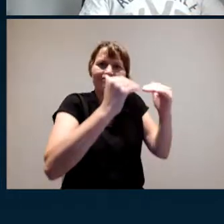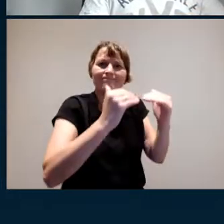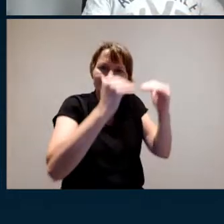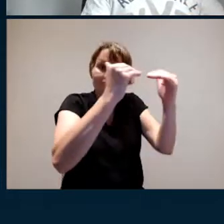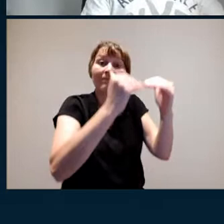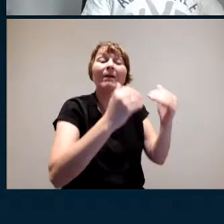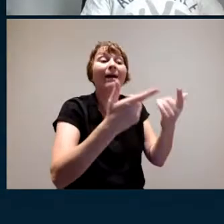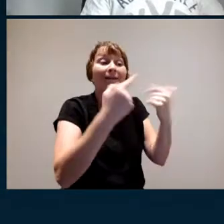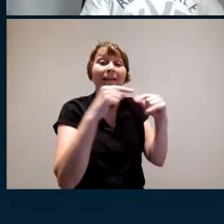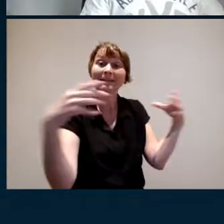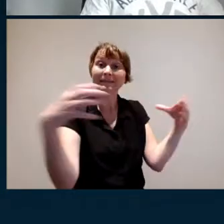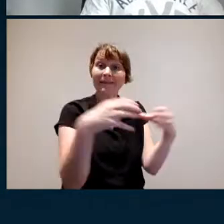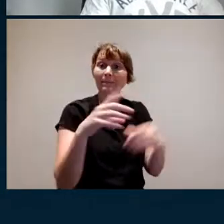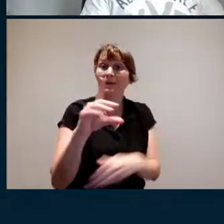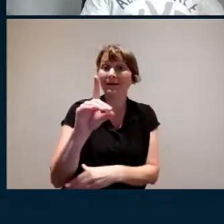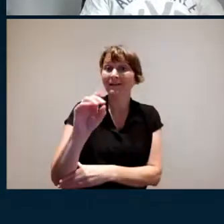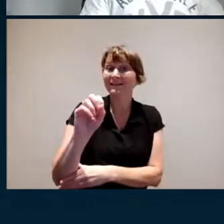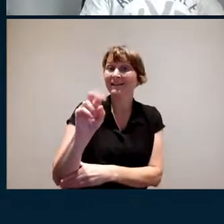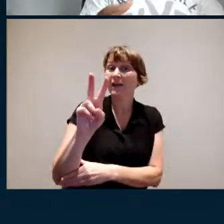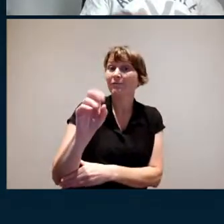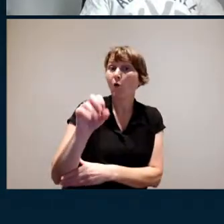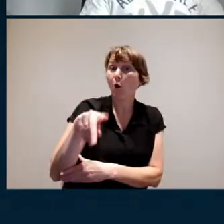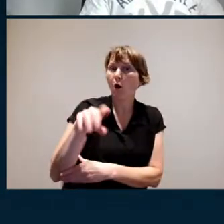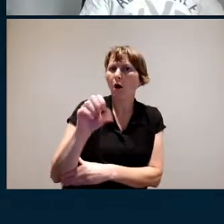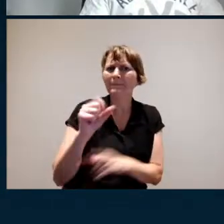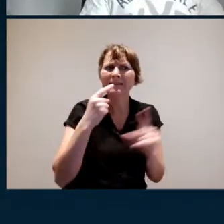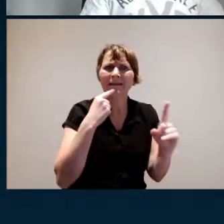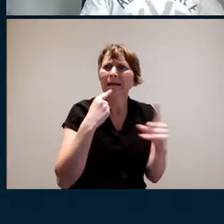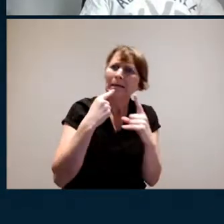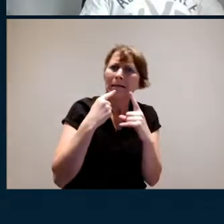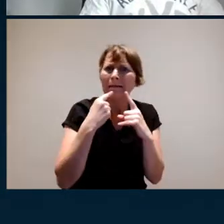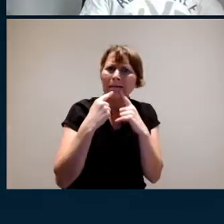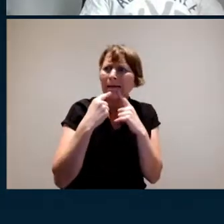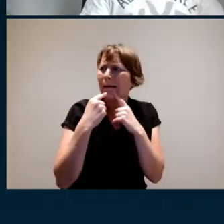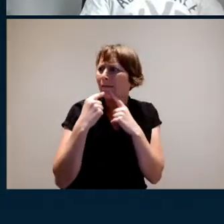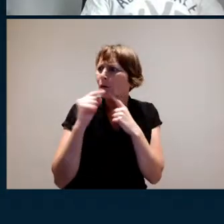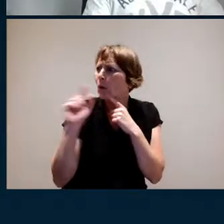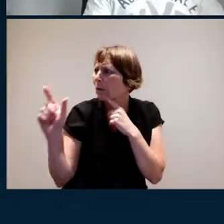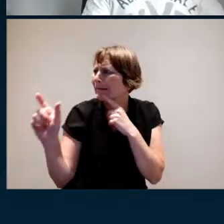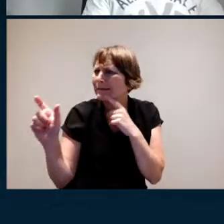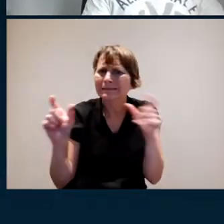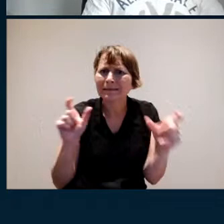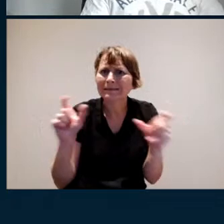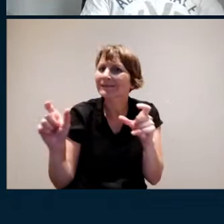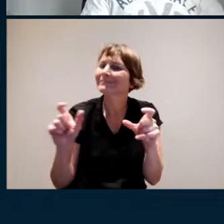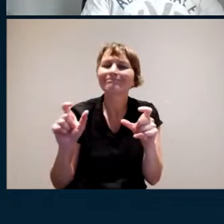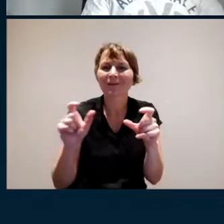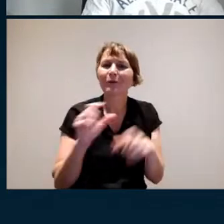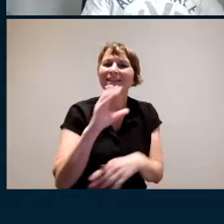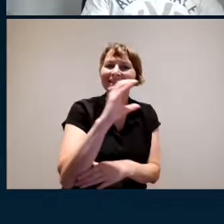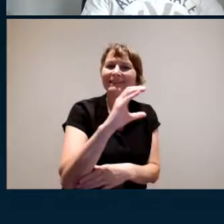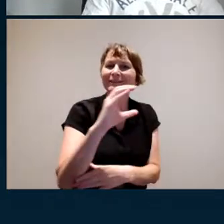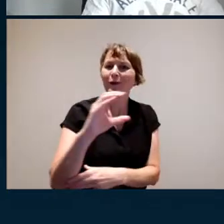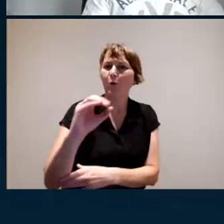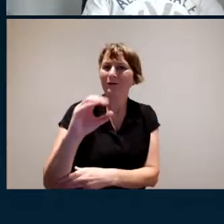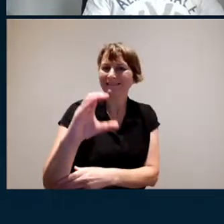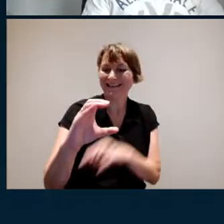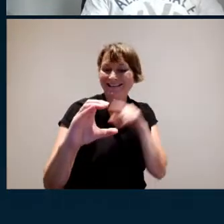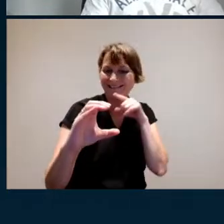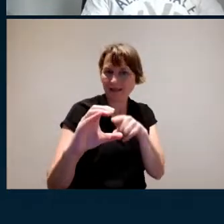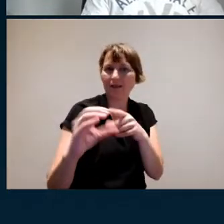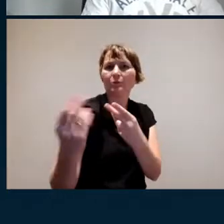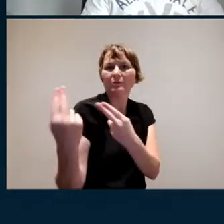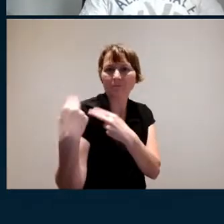not bother about other components. And the CCOE keeps the complexity, solving the problems for them